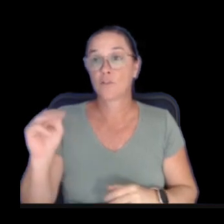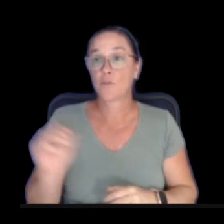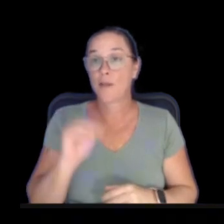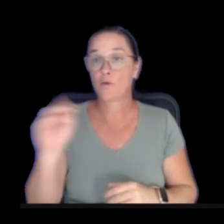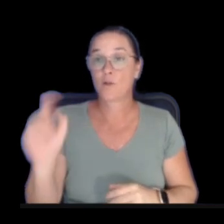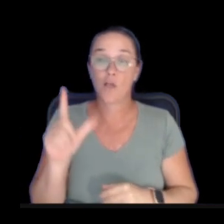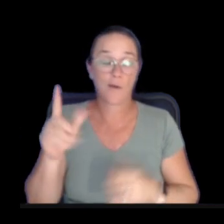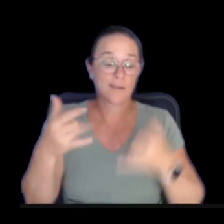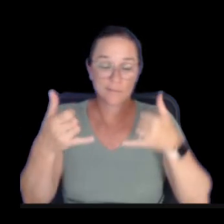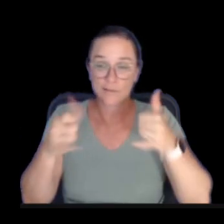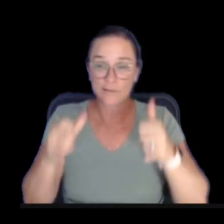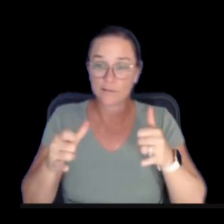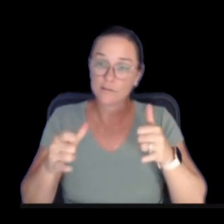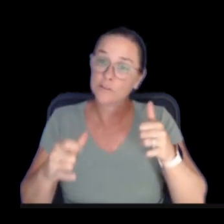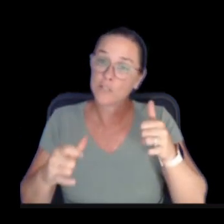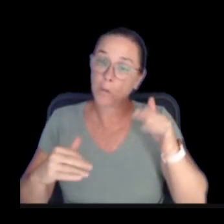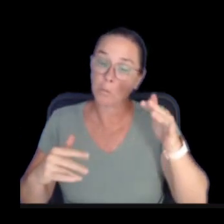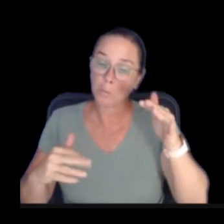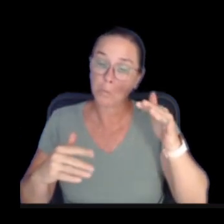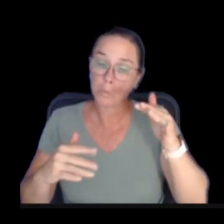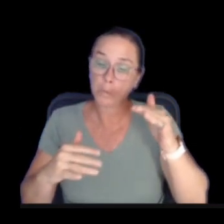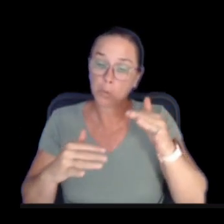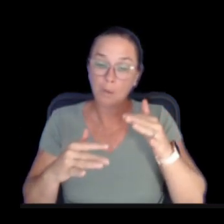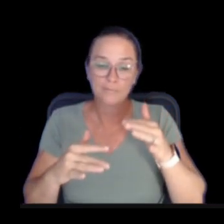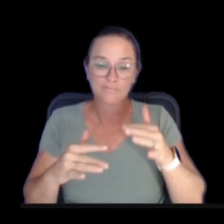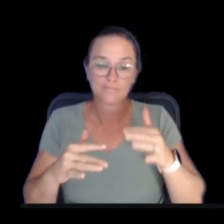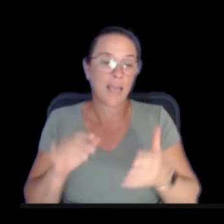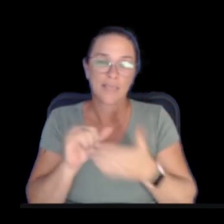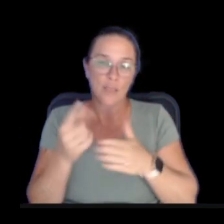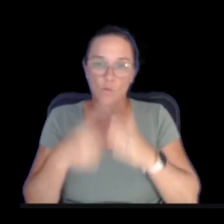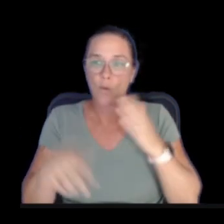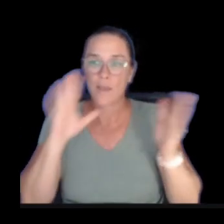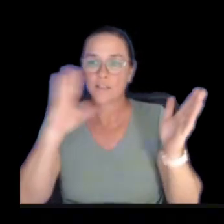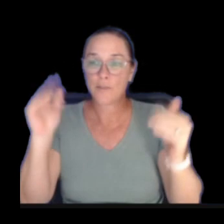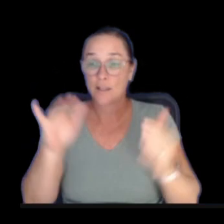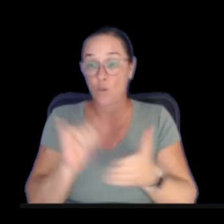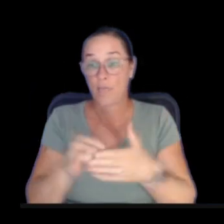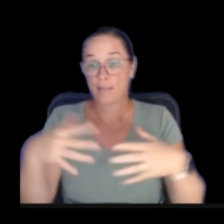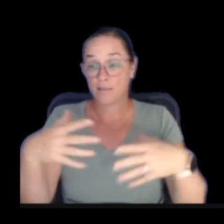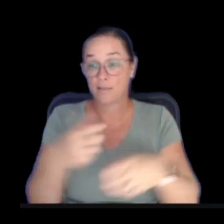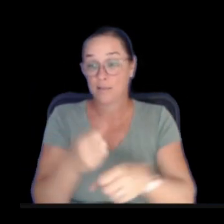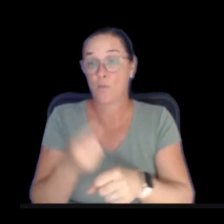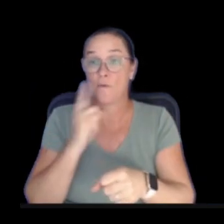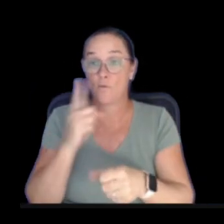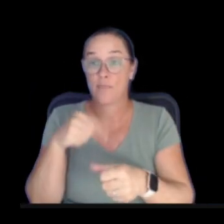as expected and nothing unusual there. And that's our Hawaiian Volcano Summary for this week.